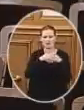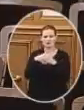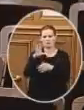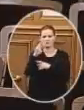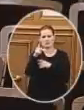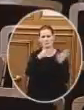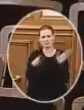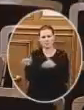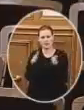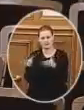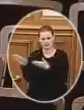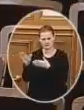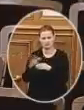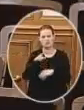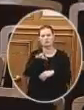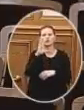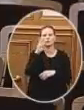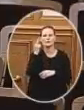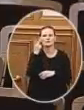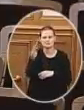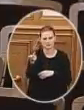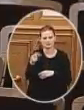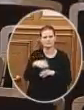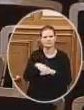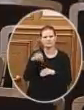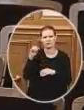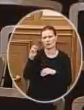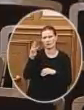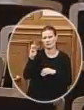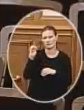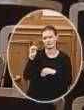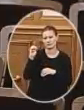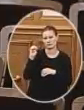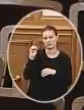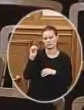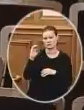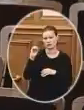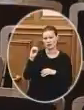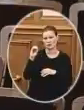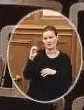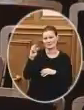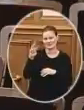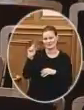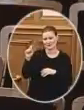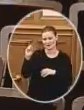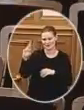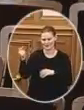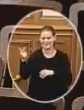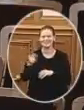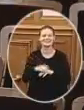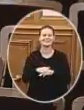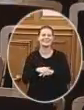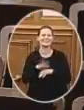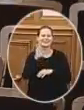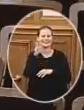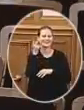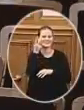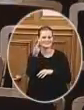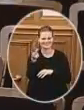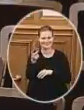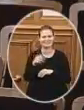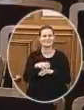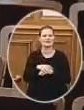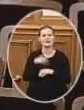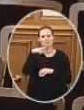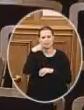you'll see the America's Cup page hosted on oewd.org. To the right is a list of all of the